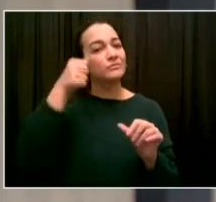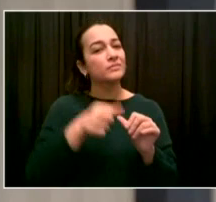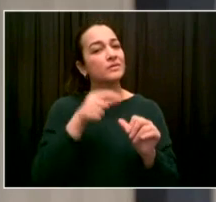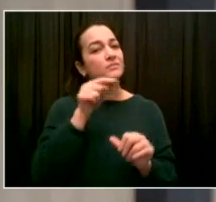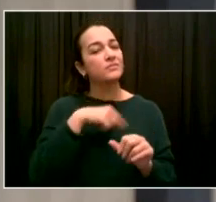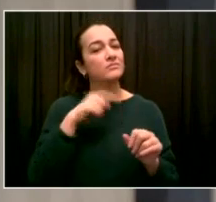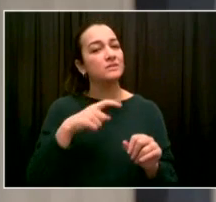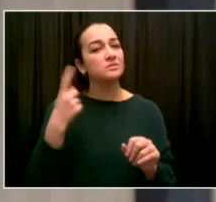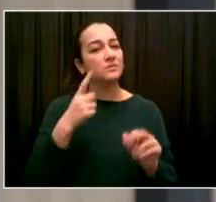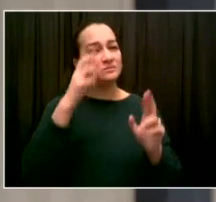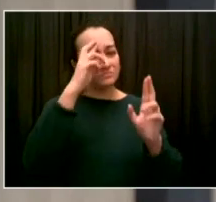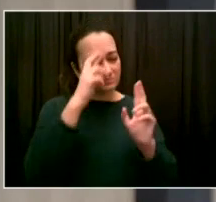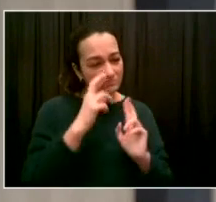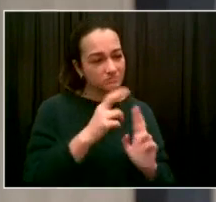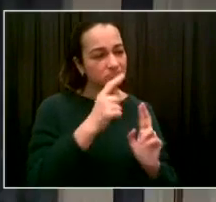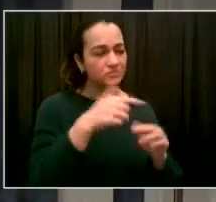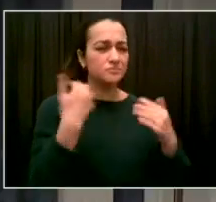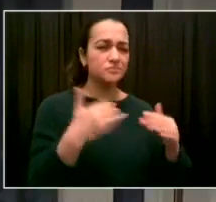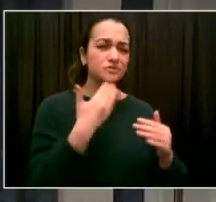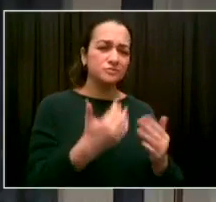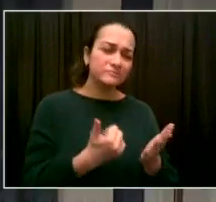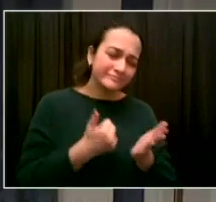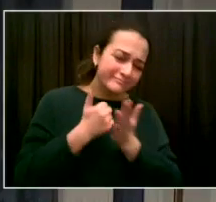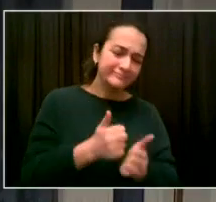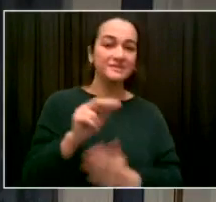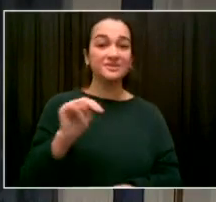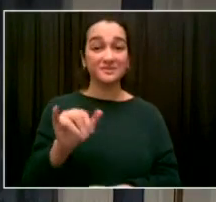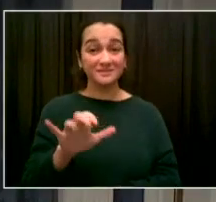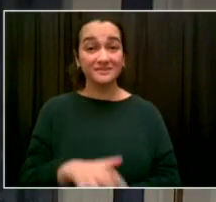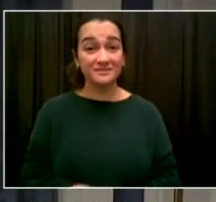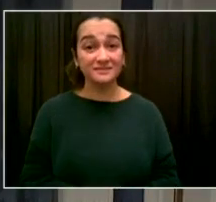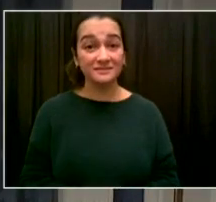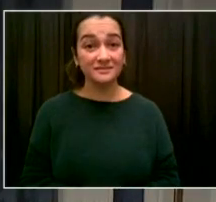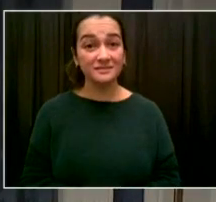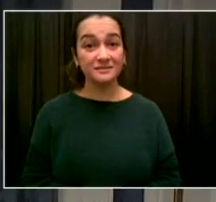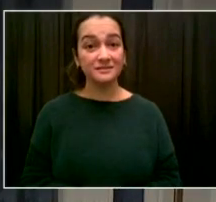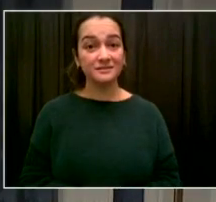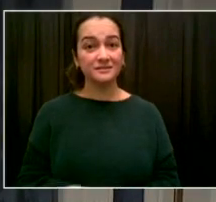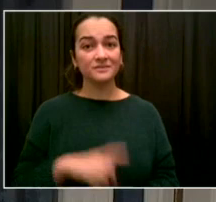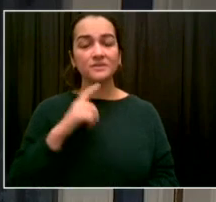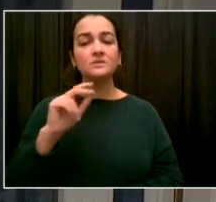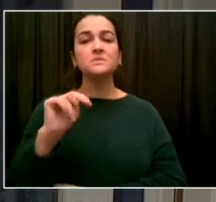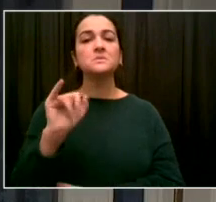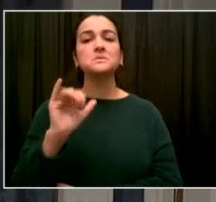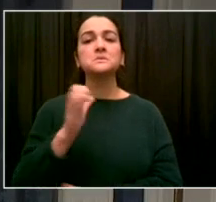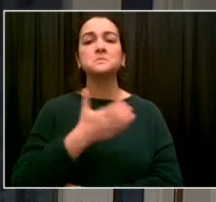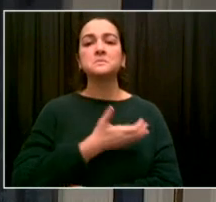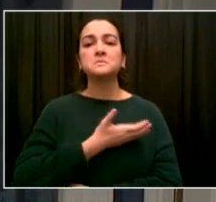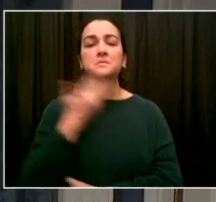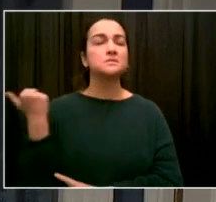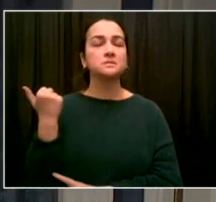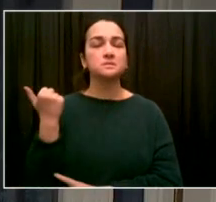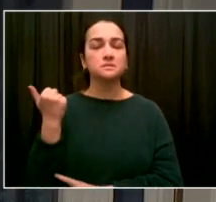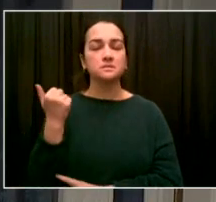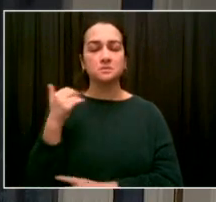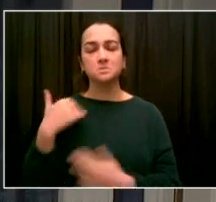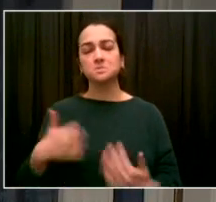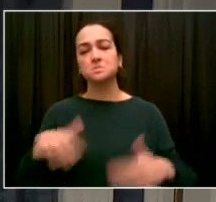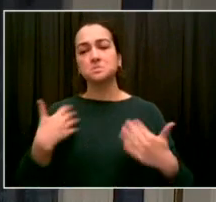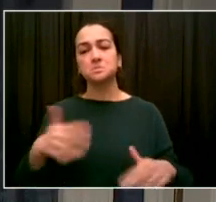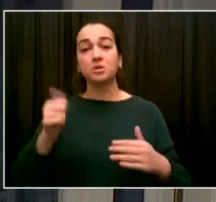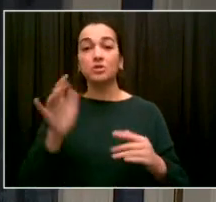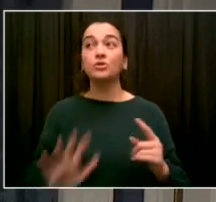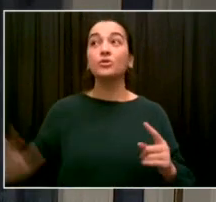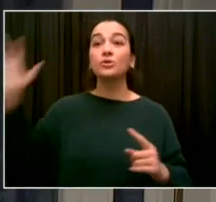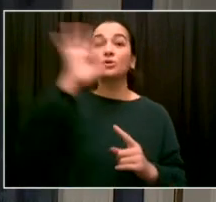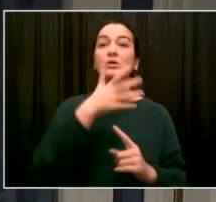city, as you mentioned, in the world. Amen. Beautiful. Oh, I have one more thing. You must. Yes. Now, we always try to help New